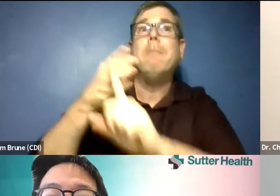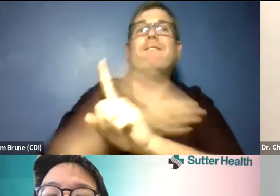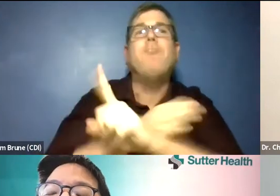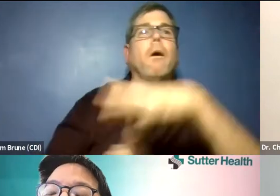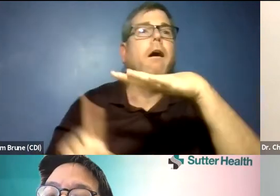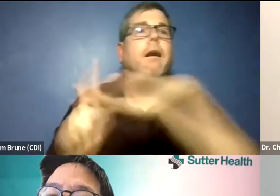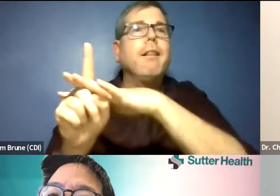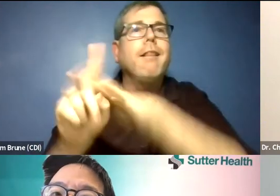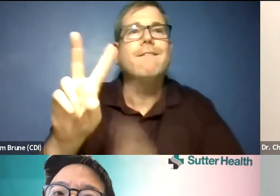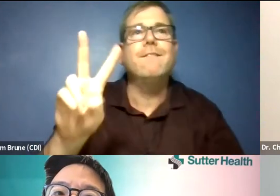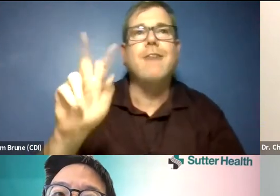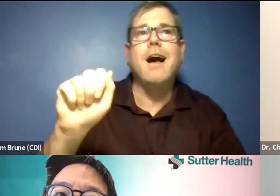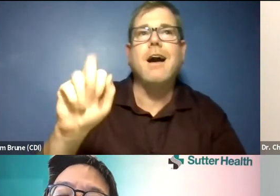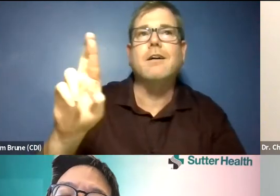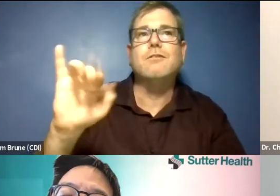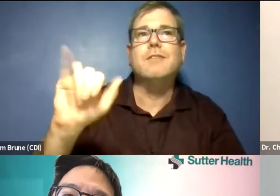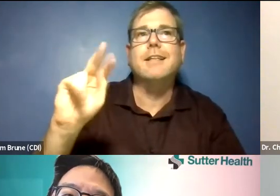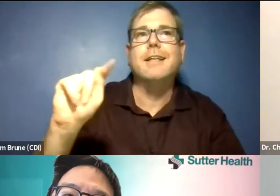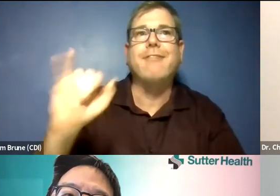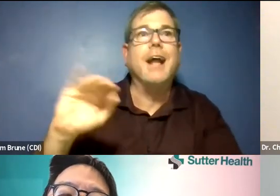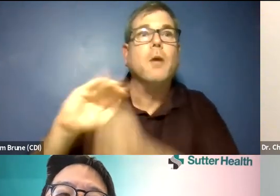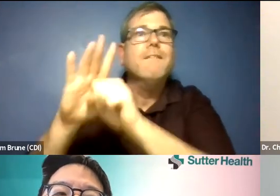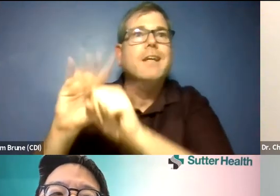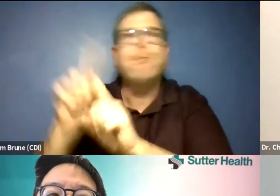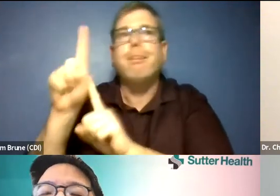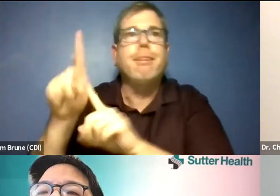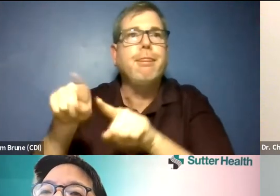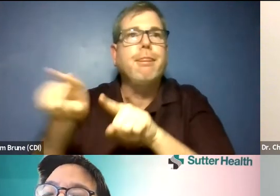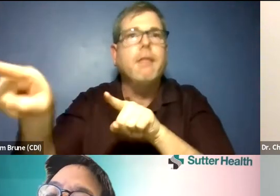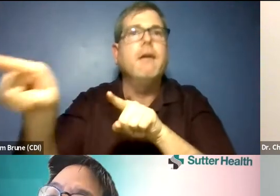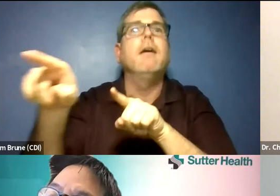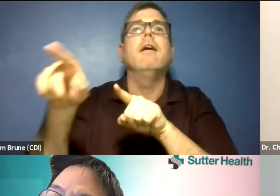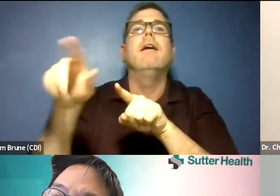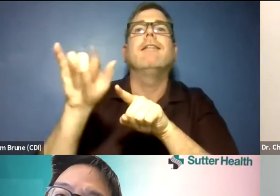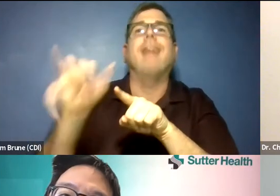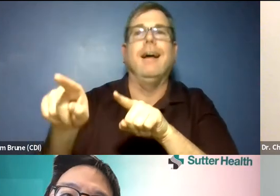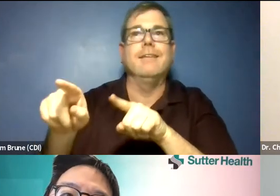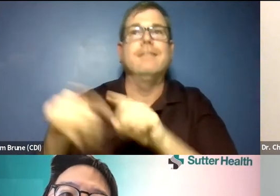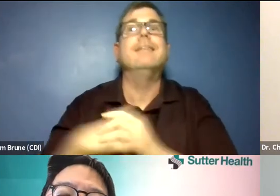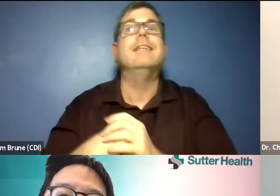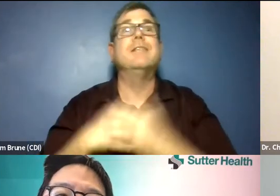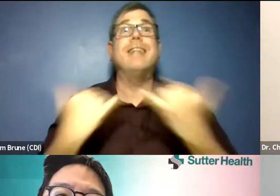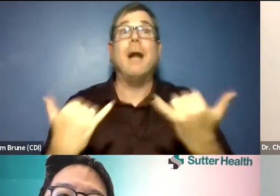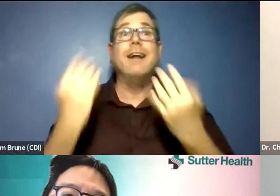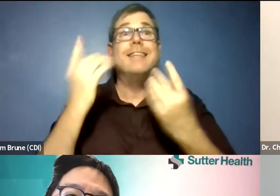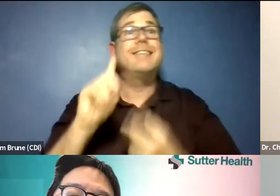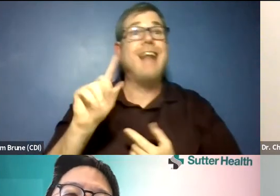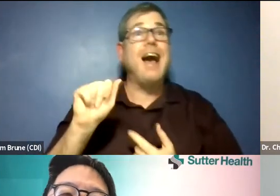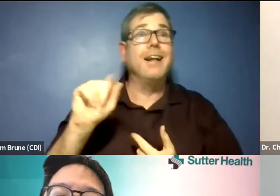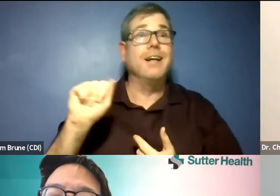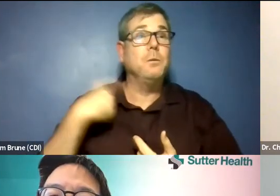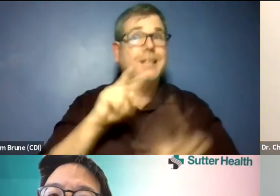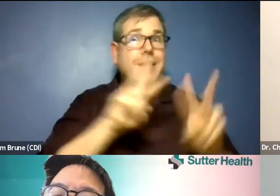now. Part of the data that we see are done at different time frames, and as a result,